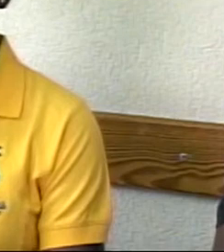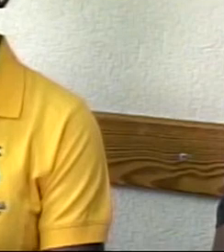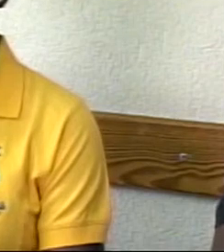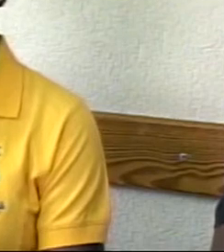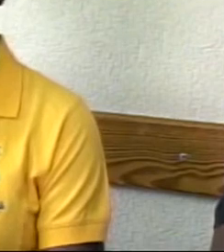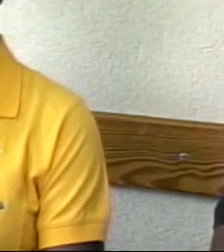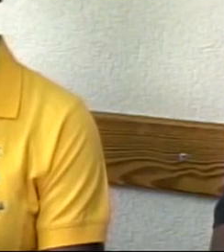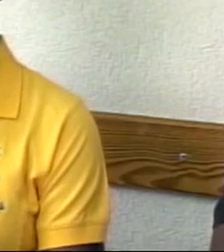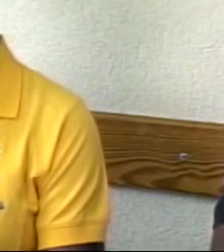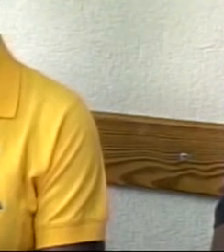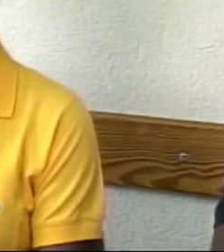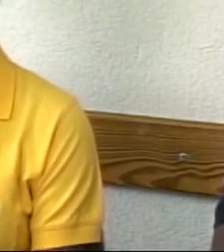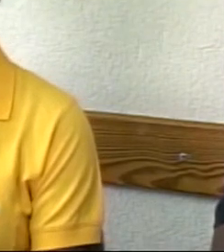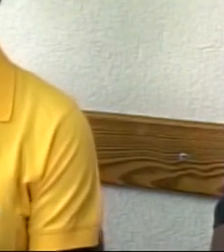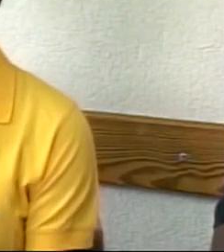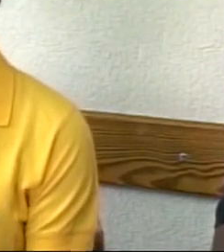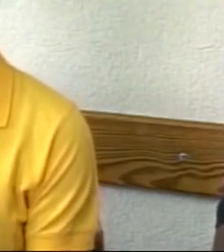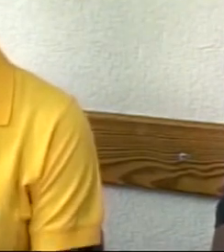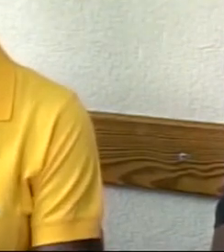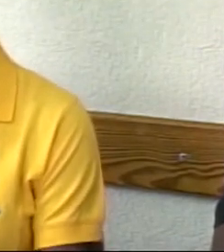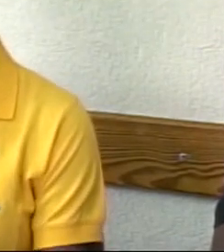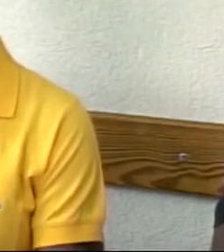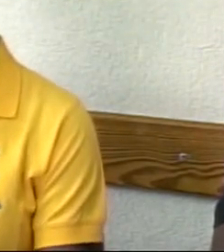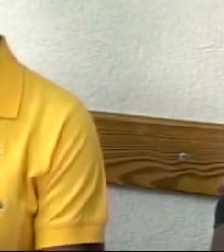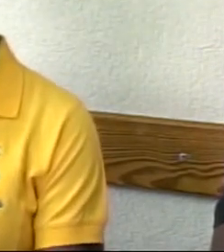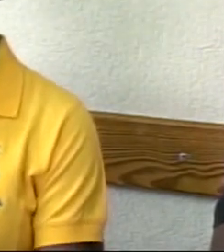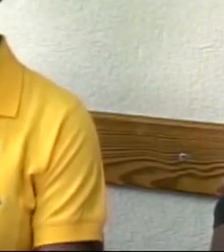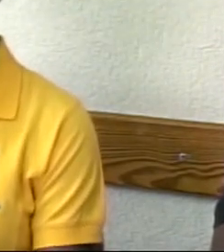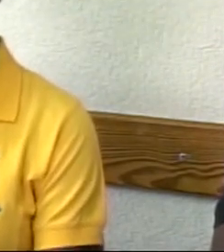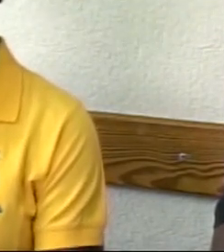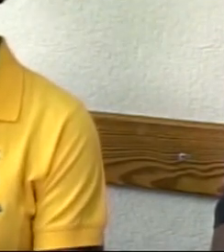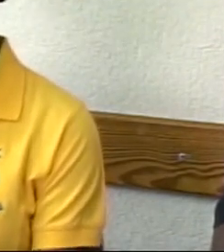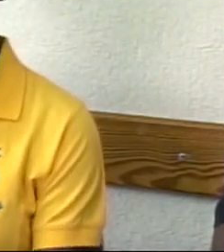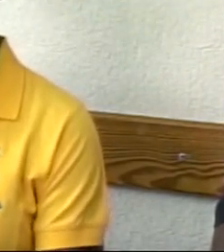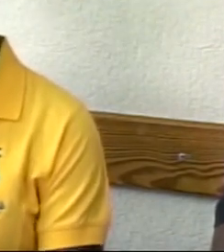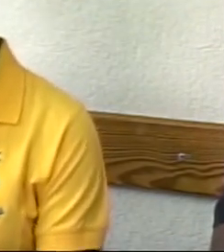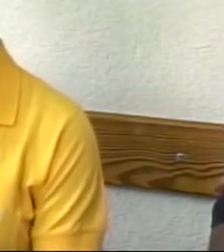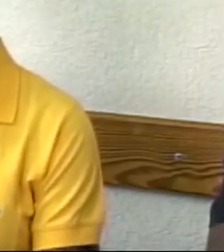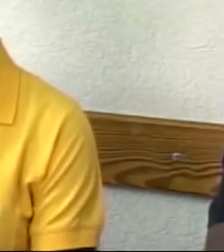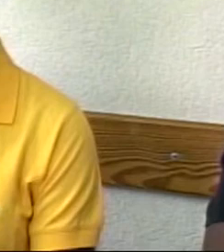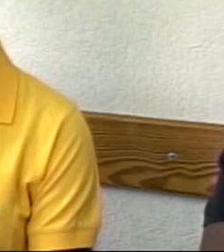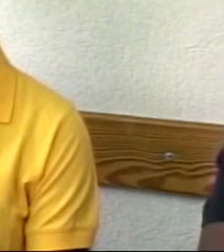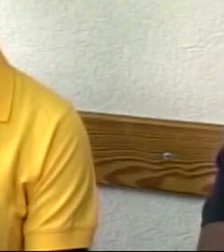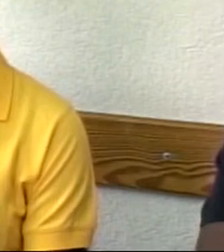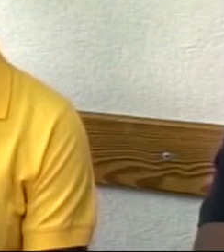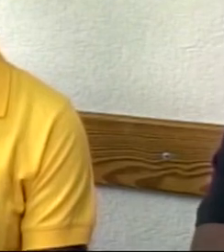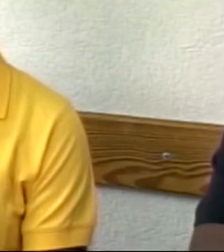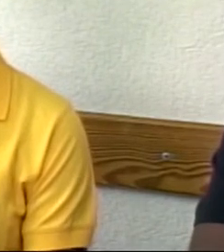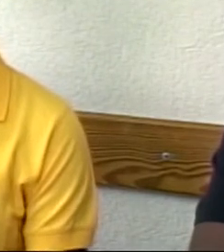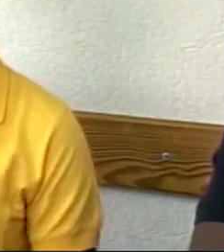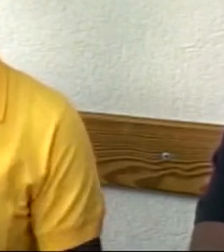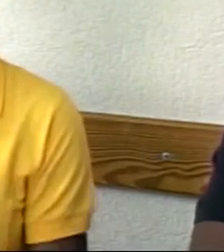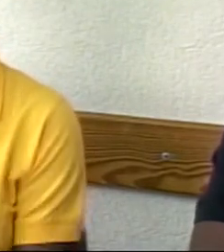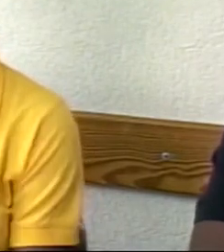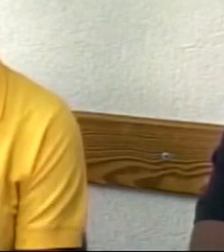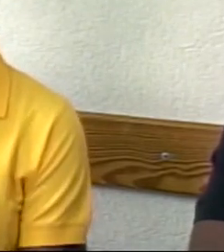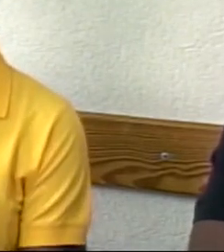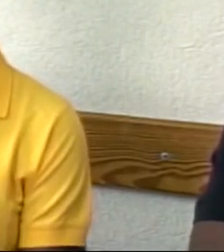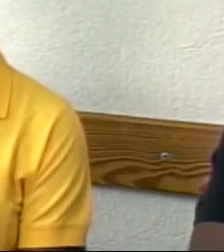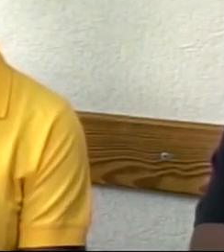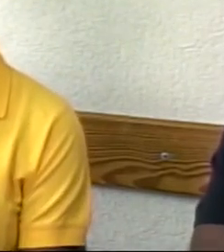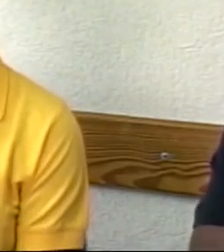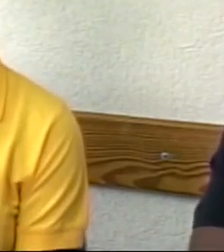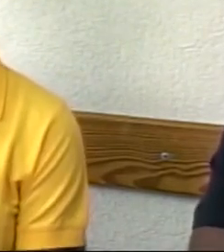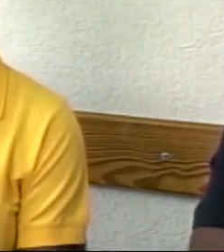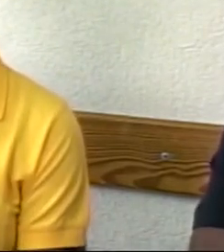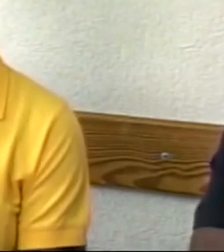trip. My expectations are to just go there, put my best foot forward, and hopefully further my academic